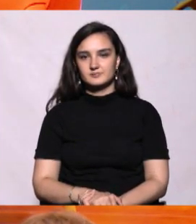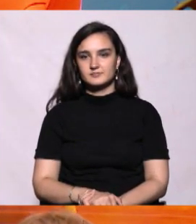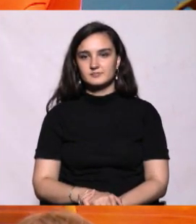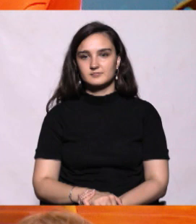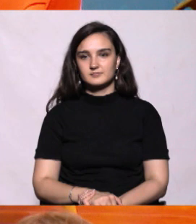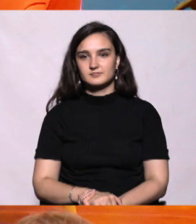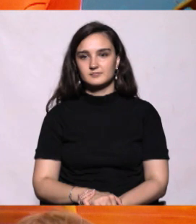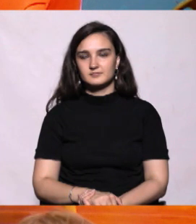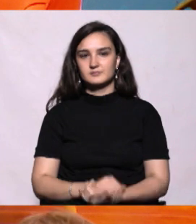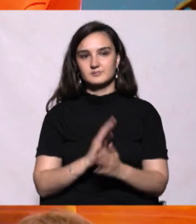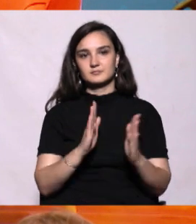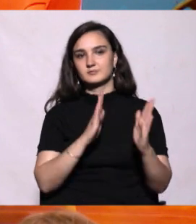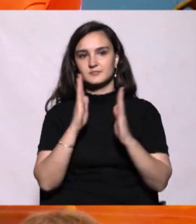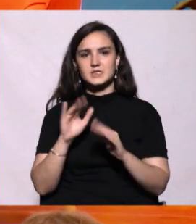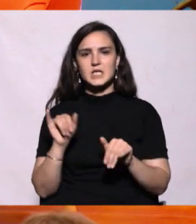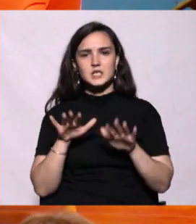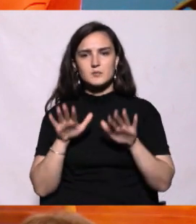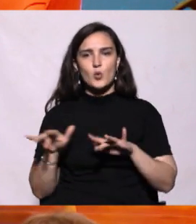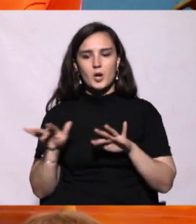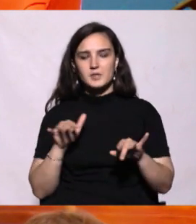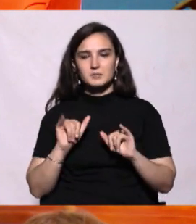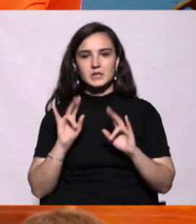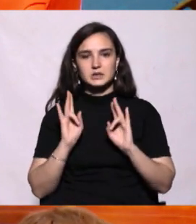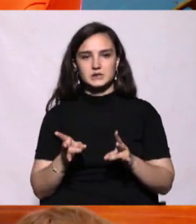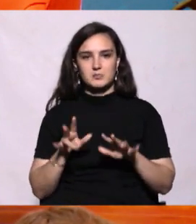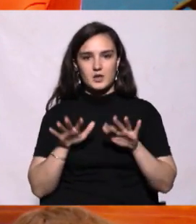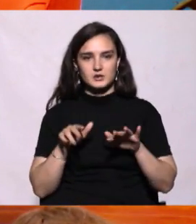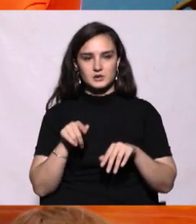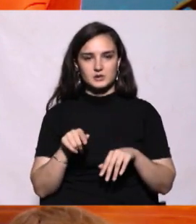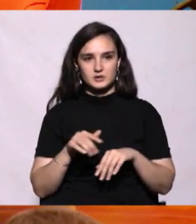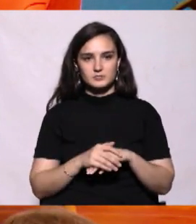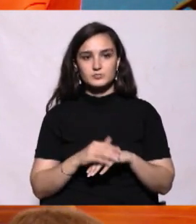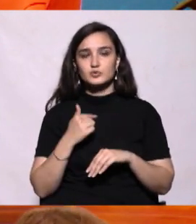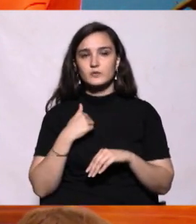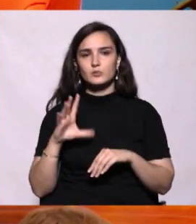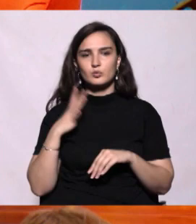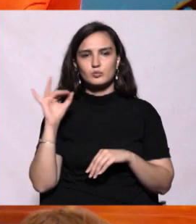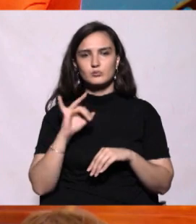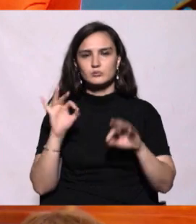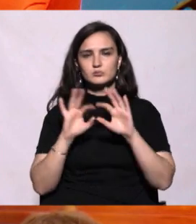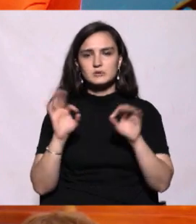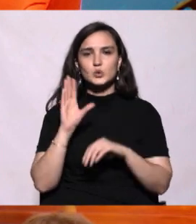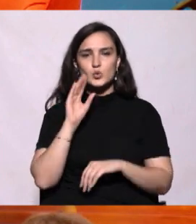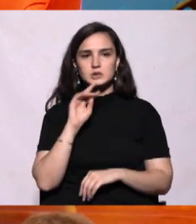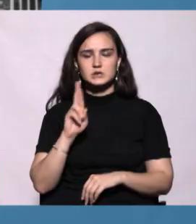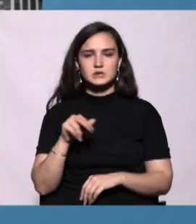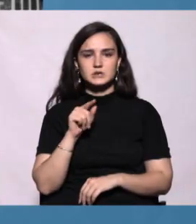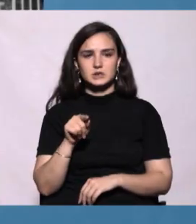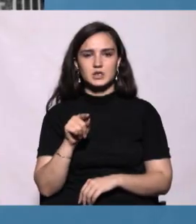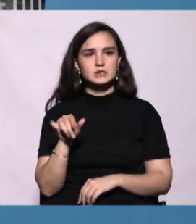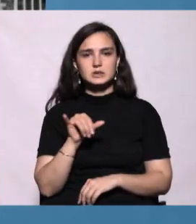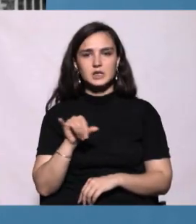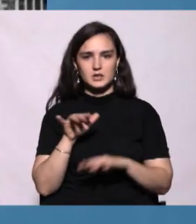Let's move on to the setting now, the setting. As you remember, we often talk about the when and